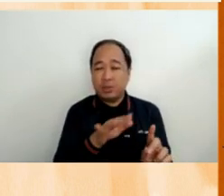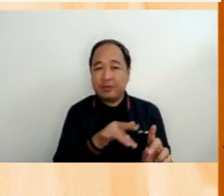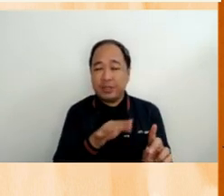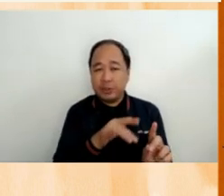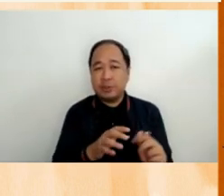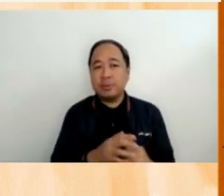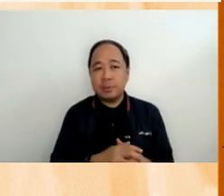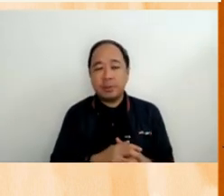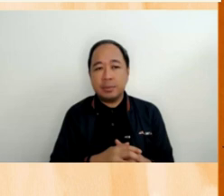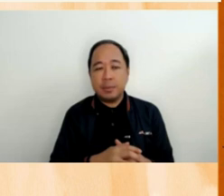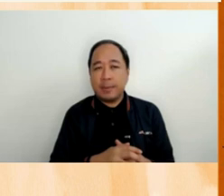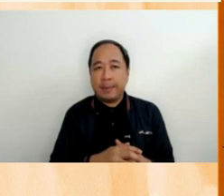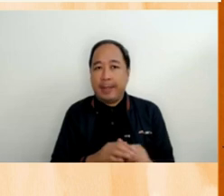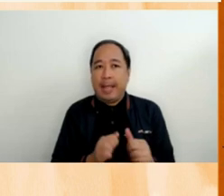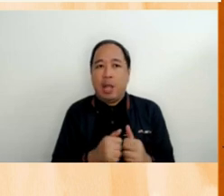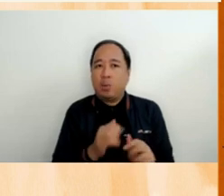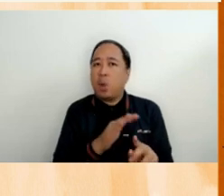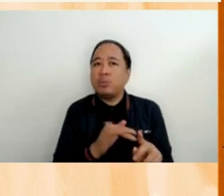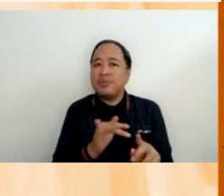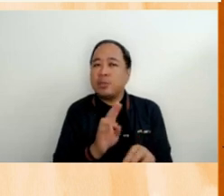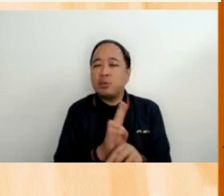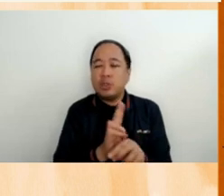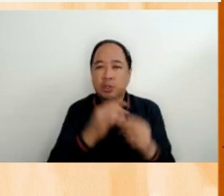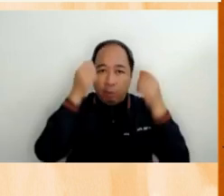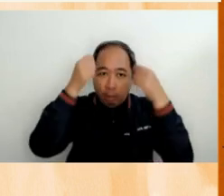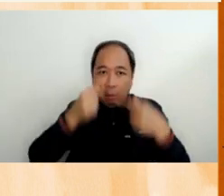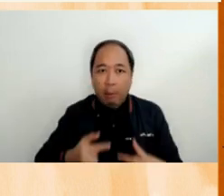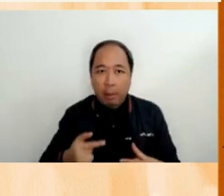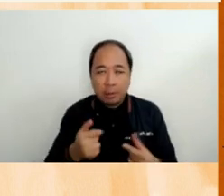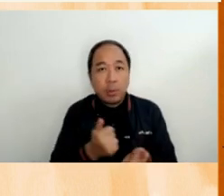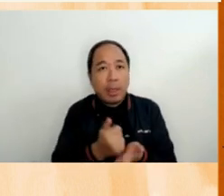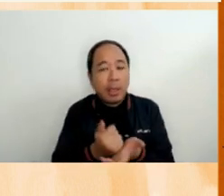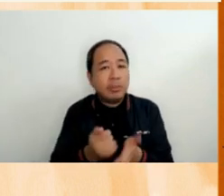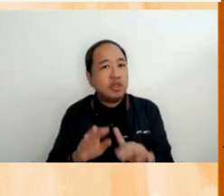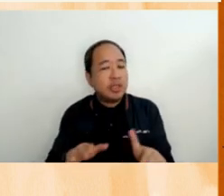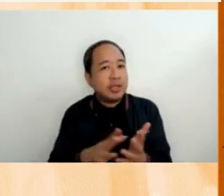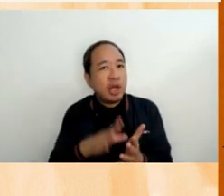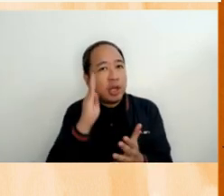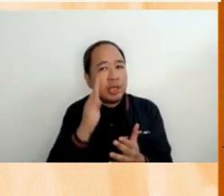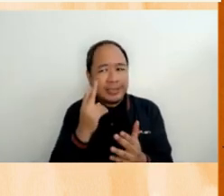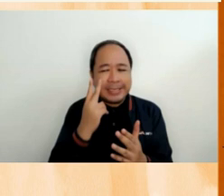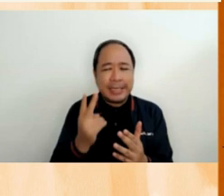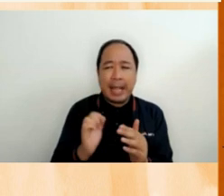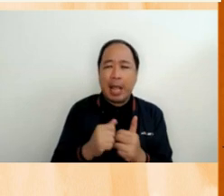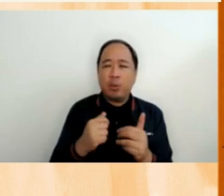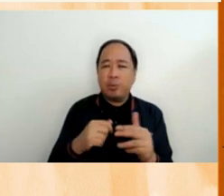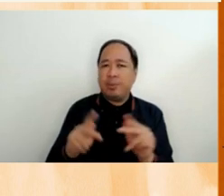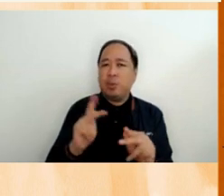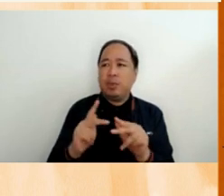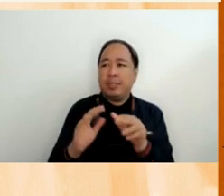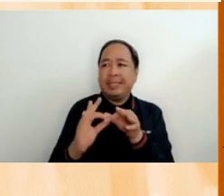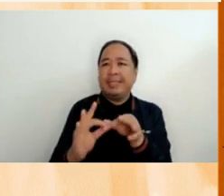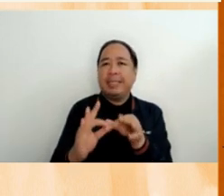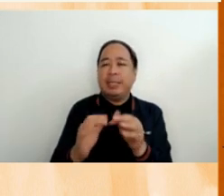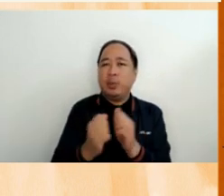Observation through all the senses helps children learn how people interact with their environment and how